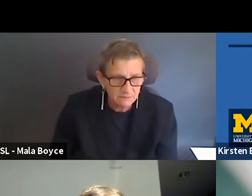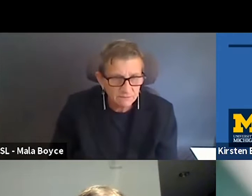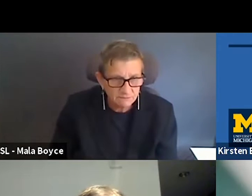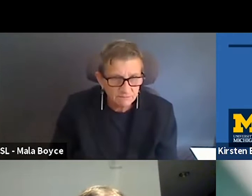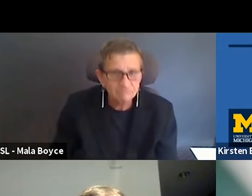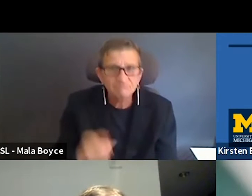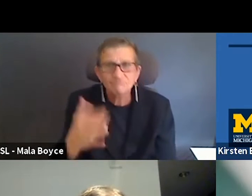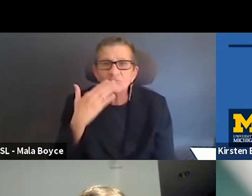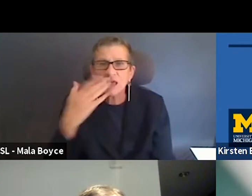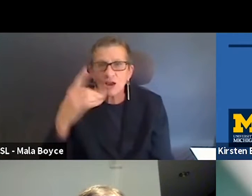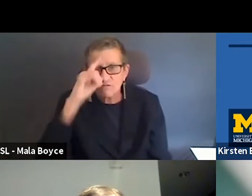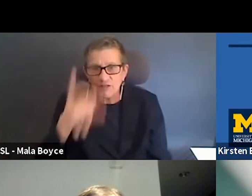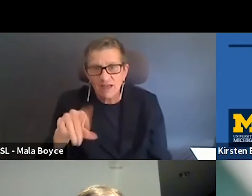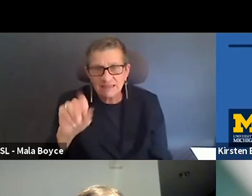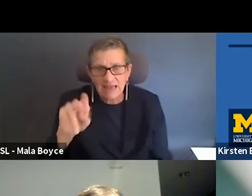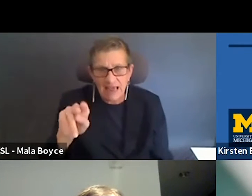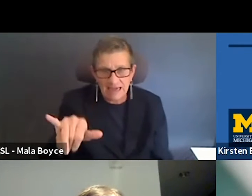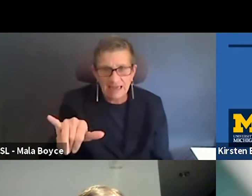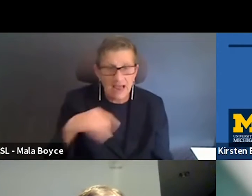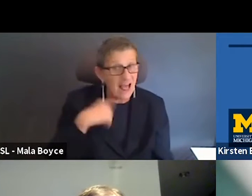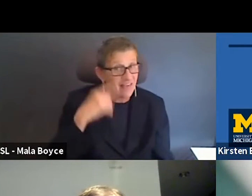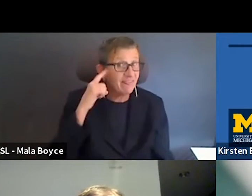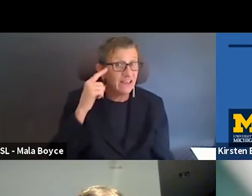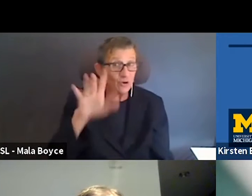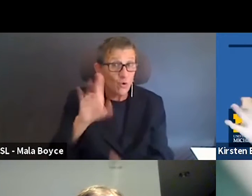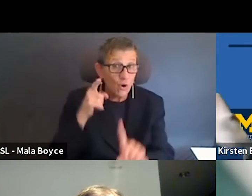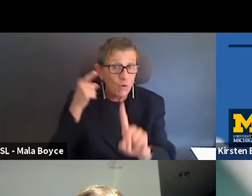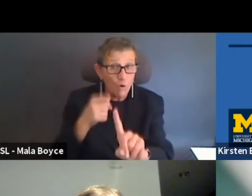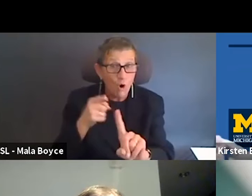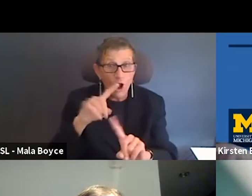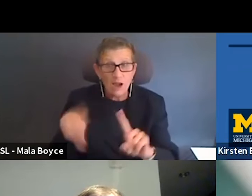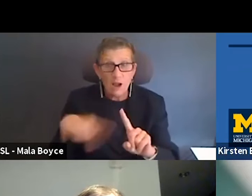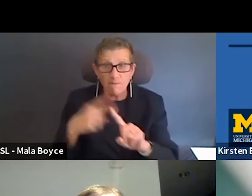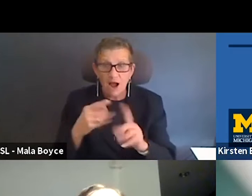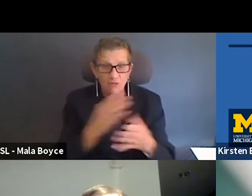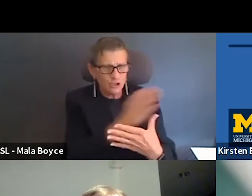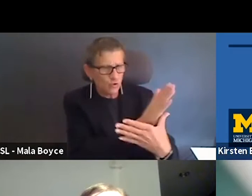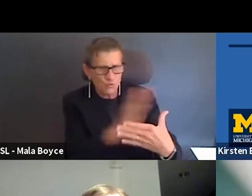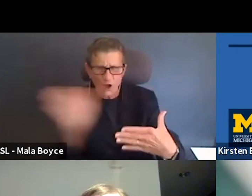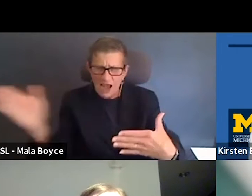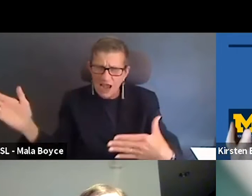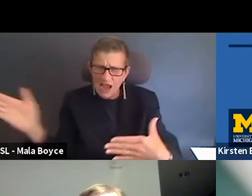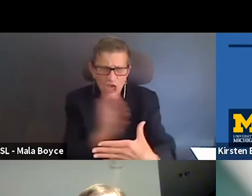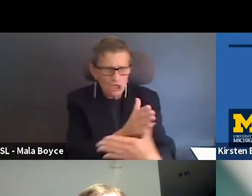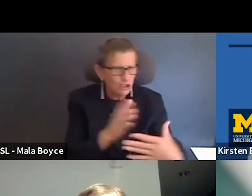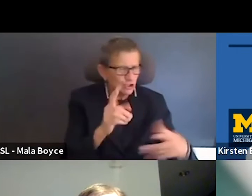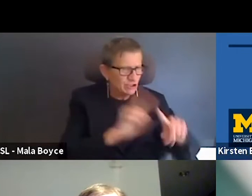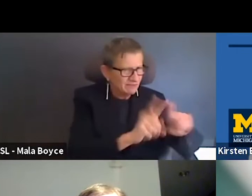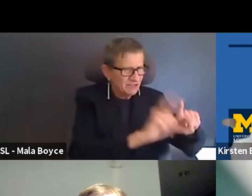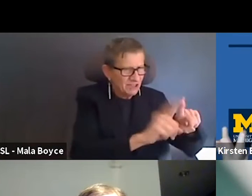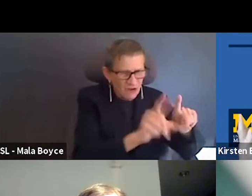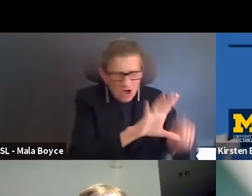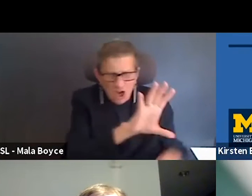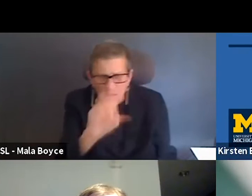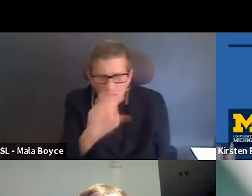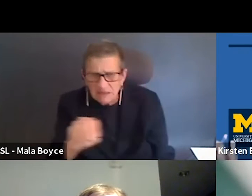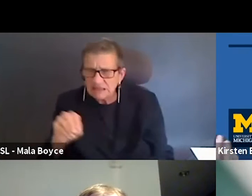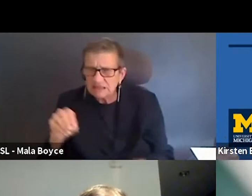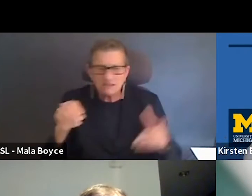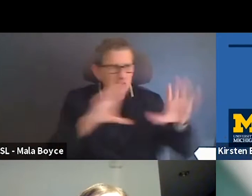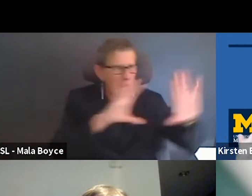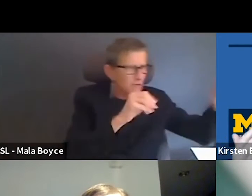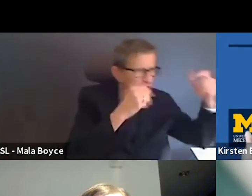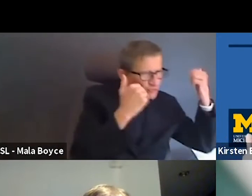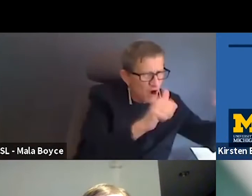Thank you for that, Danny. I think your point too about what a range there is in terms of like companies that are really trying,